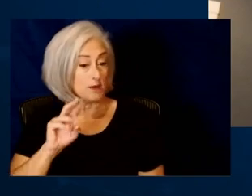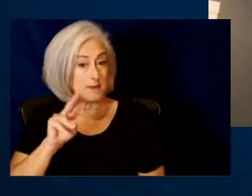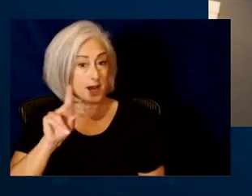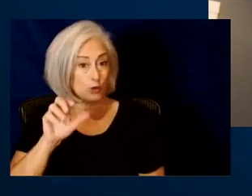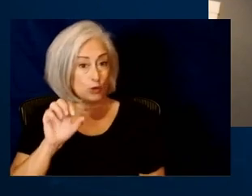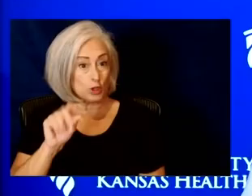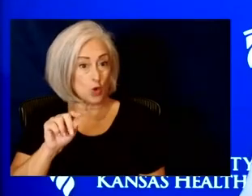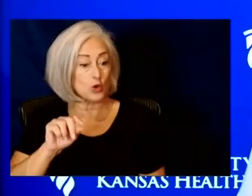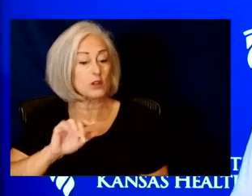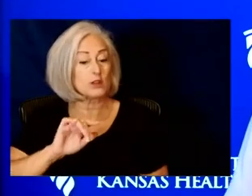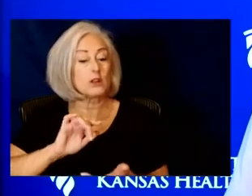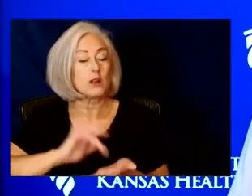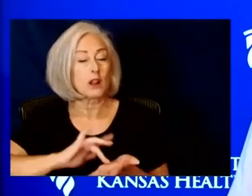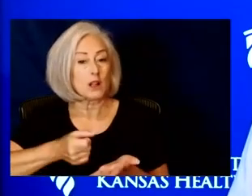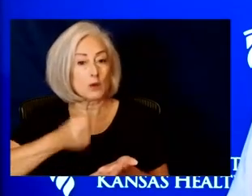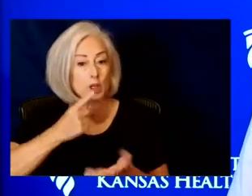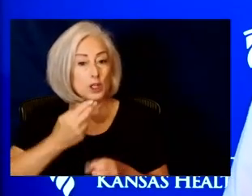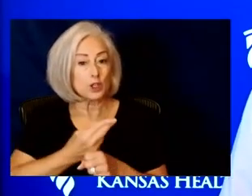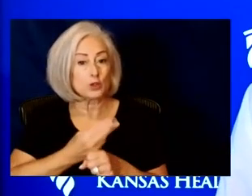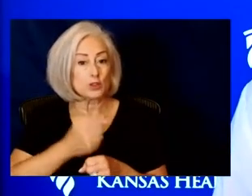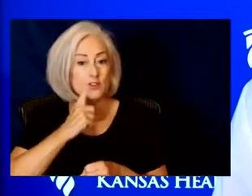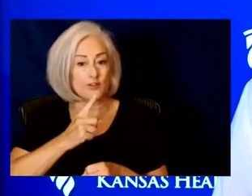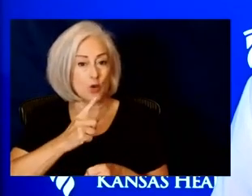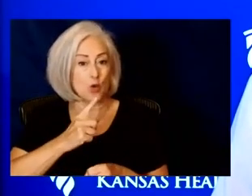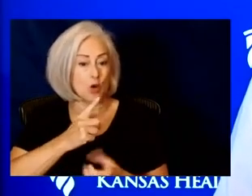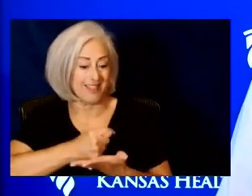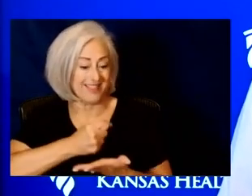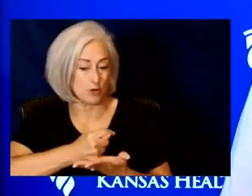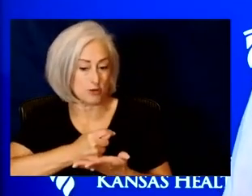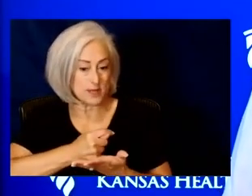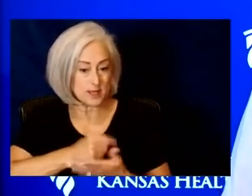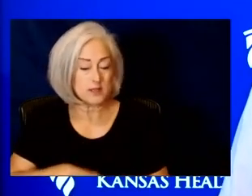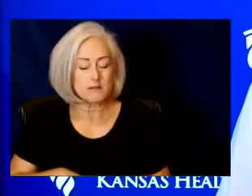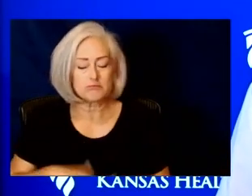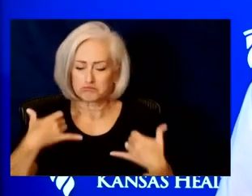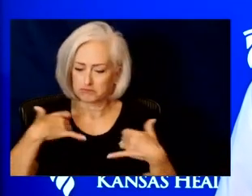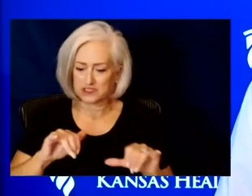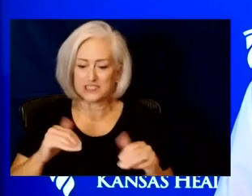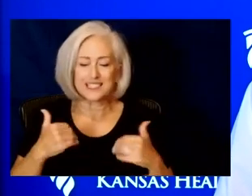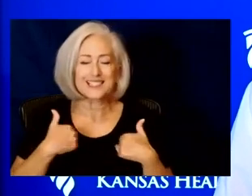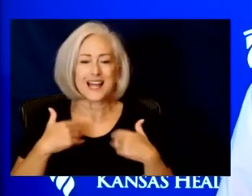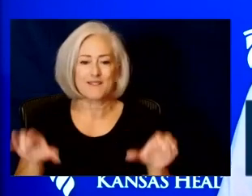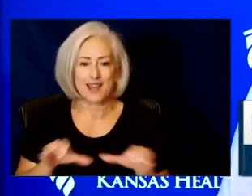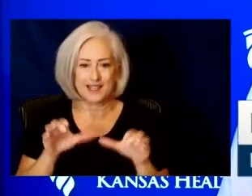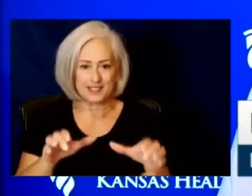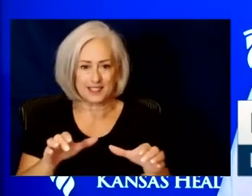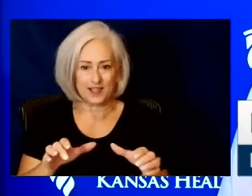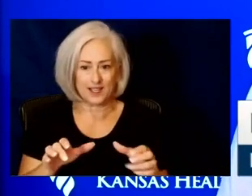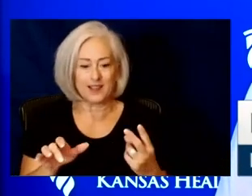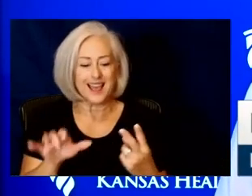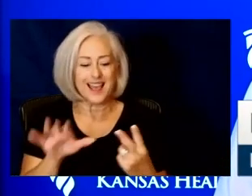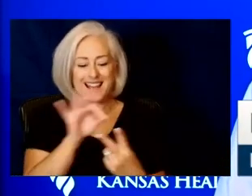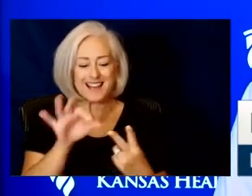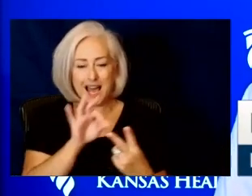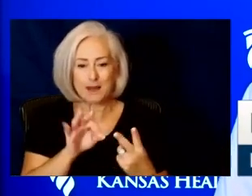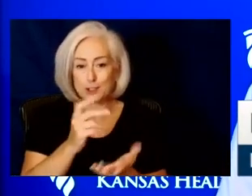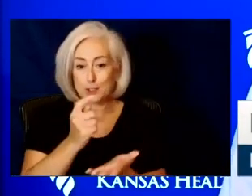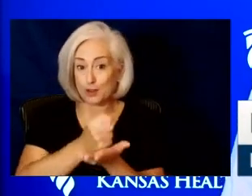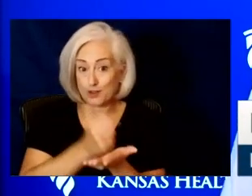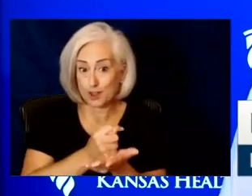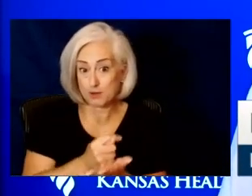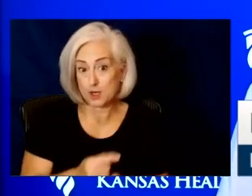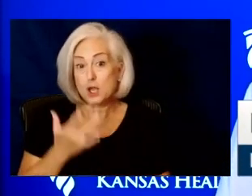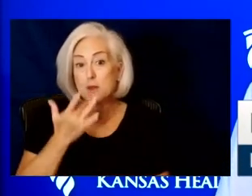infection, bebilitovimab. It seems to still have activity. It is alternative therapy. Again, the preferred outpatient